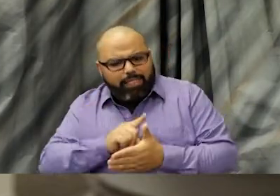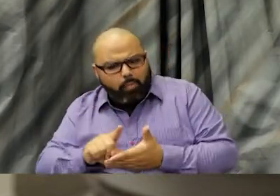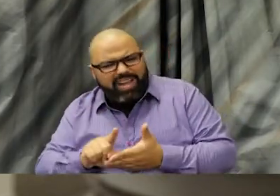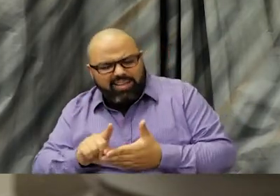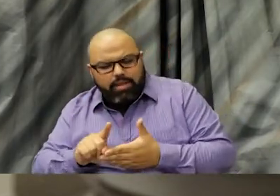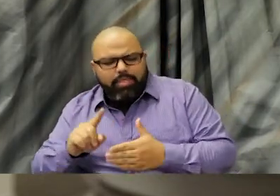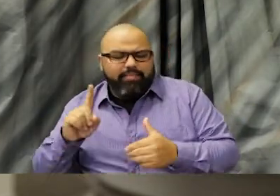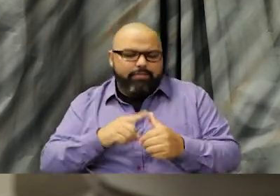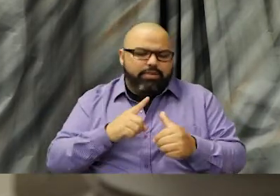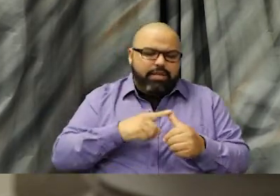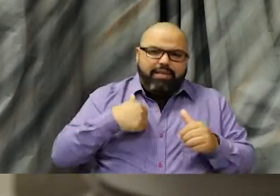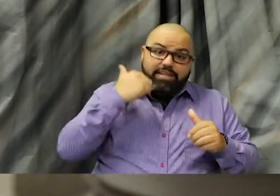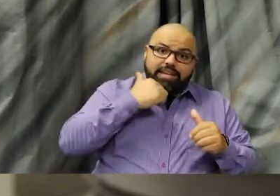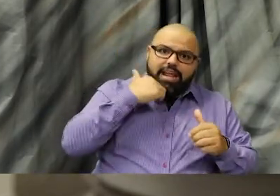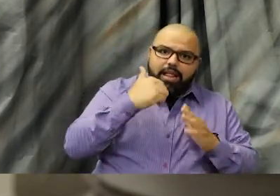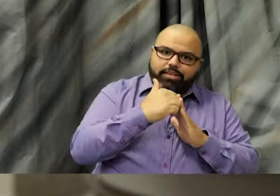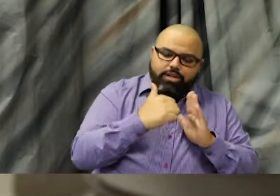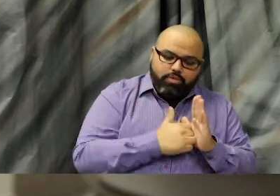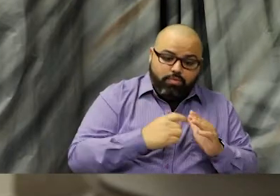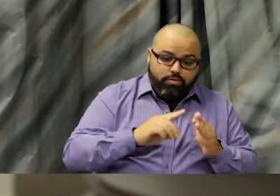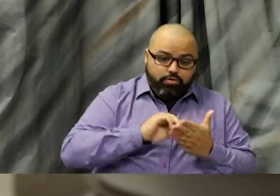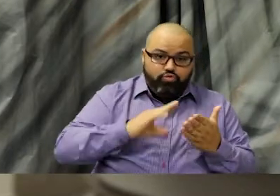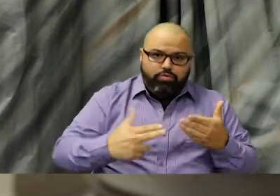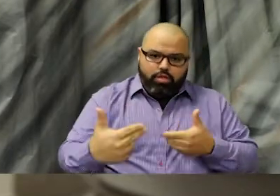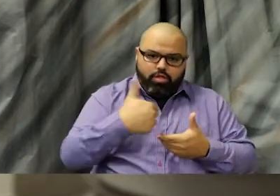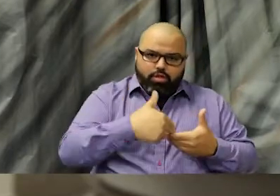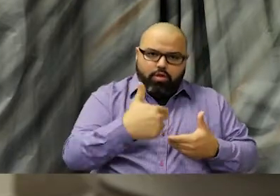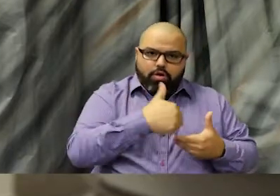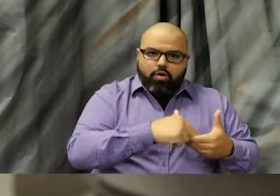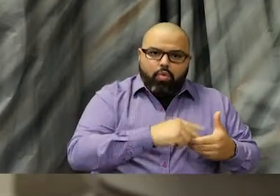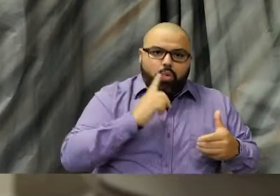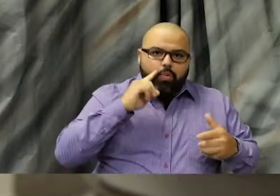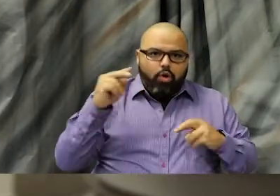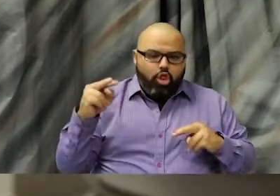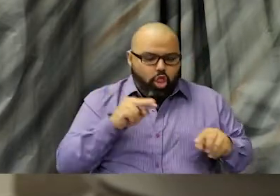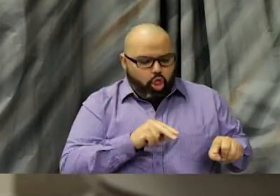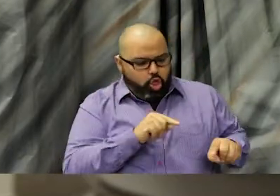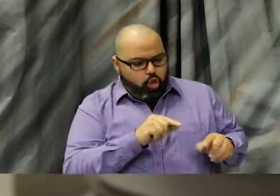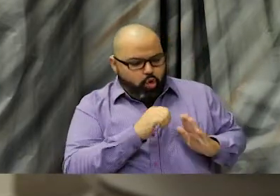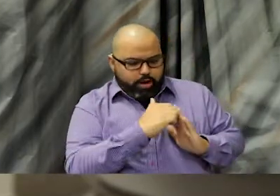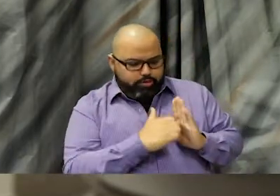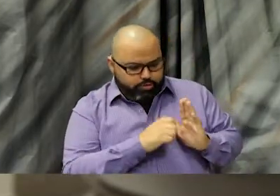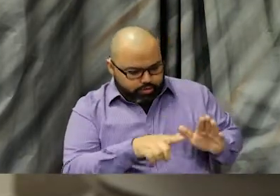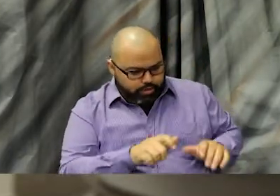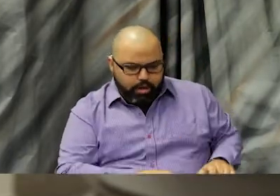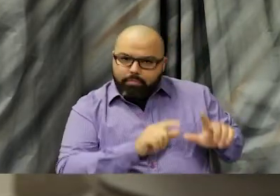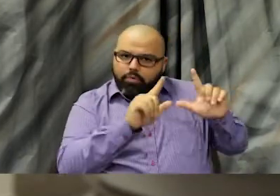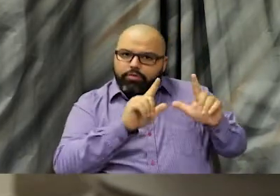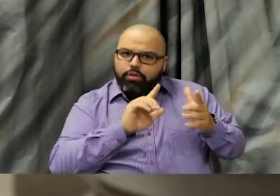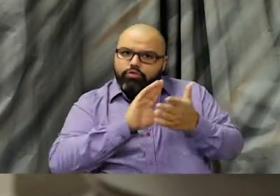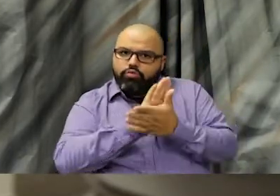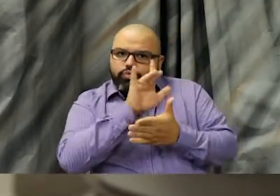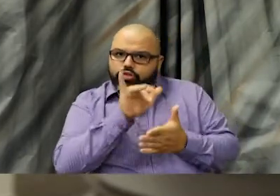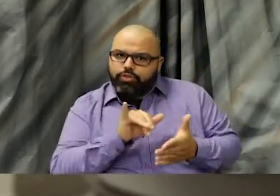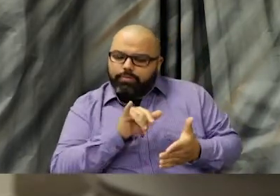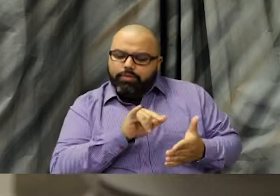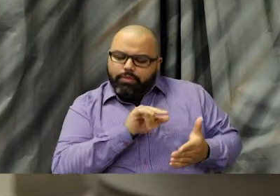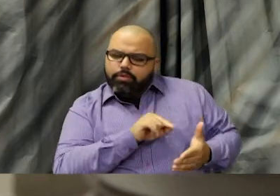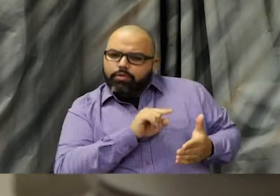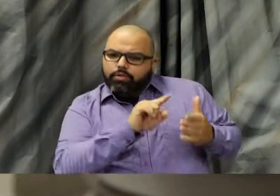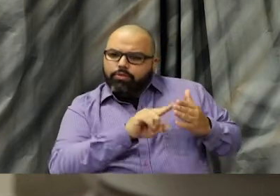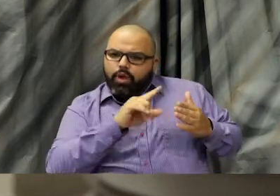the week. So the first thing that I would do is as soon as all my students get in, we will reference the agenda that I have posted on